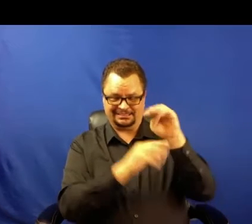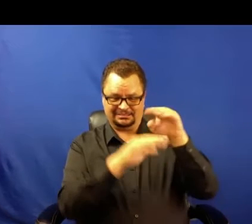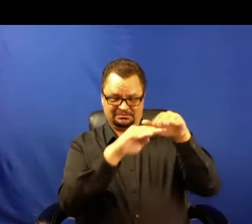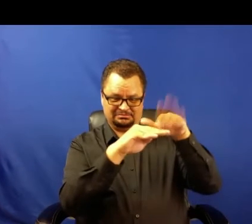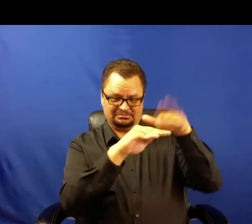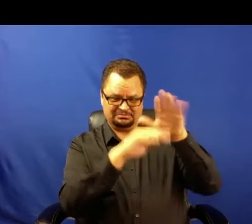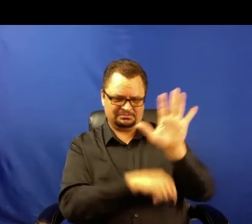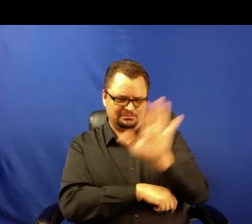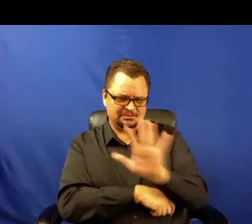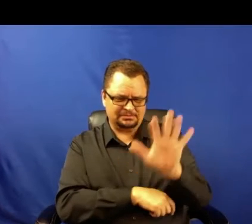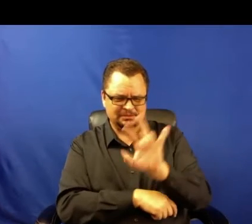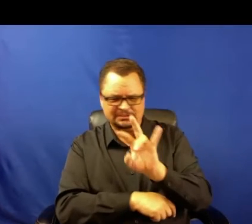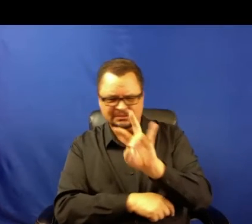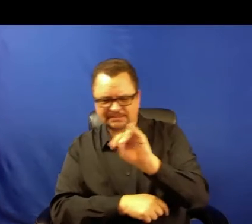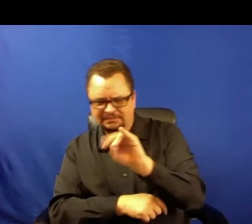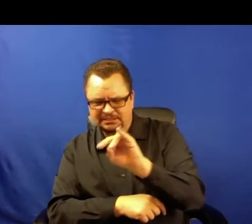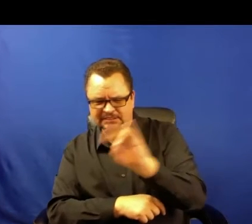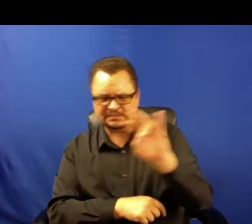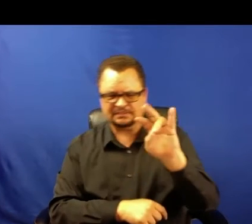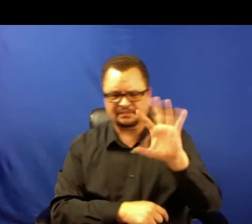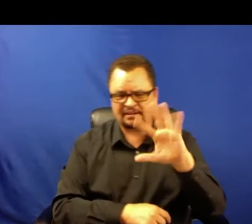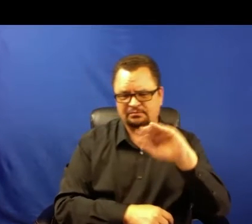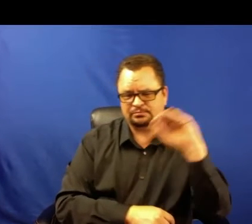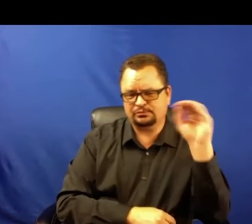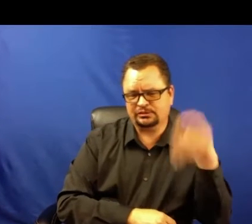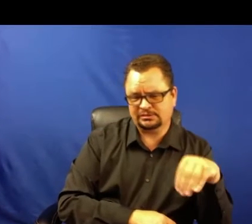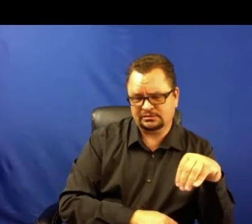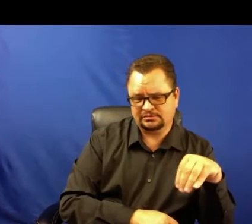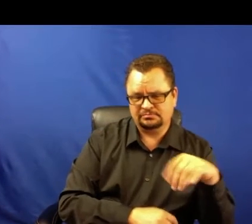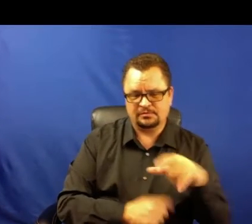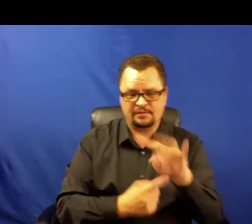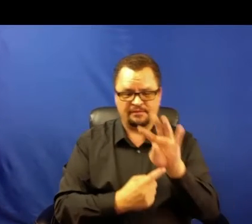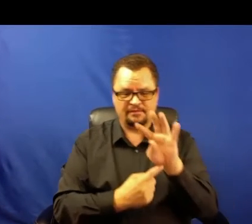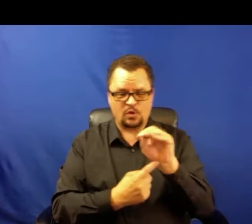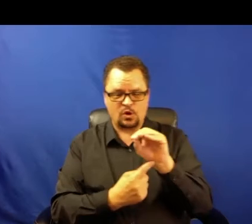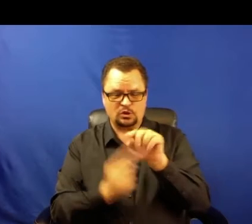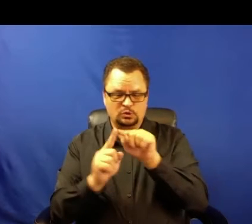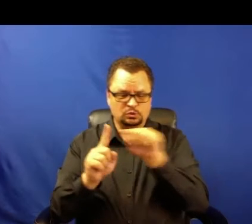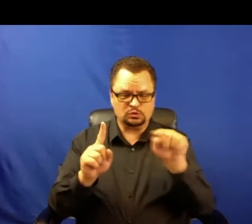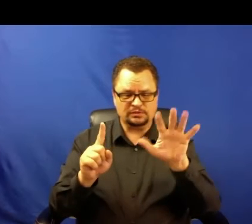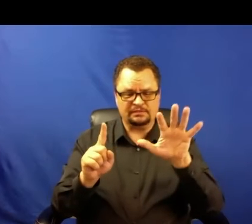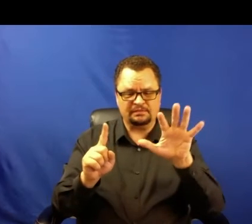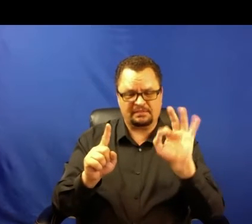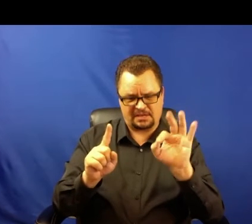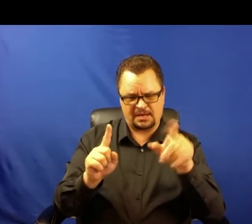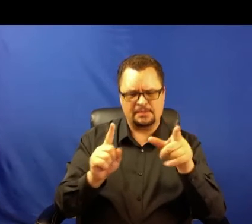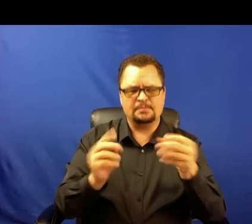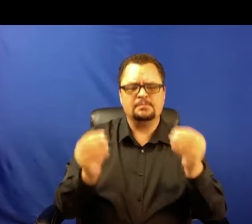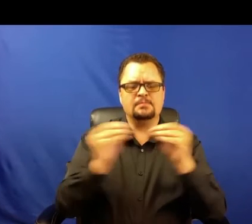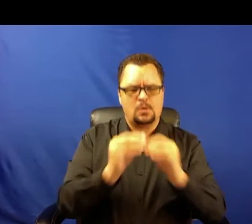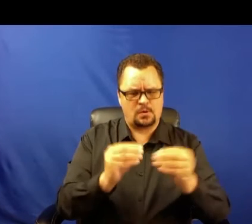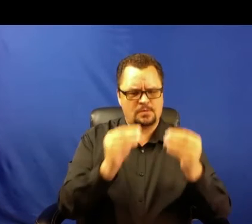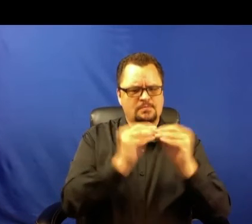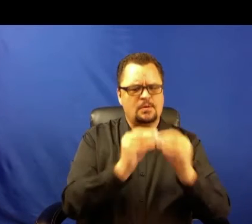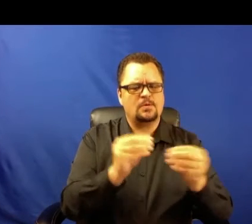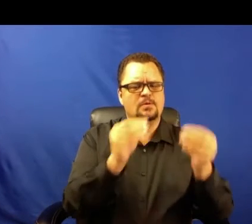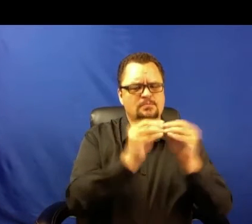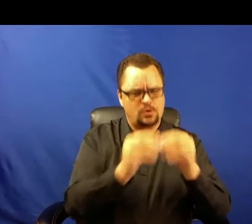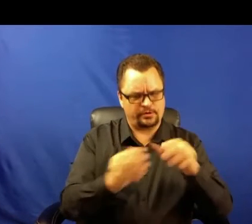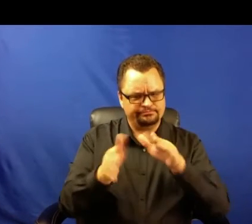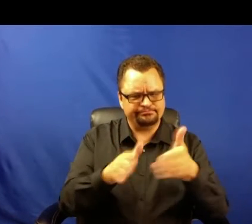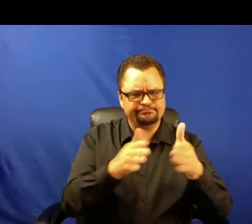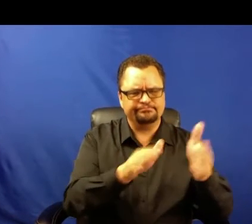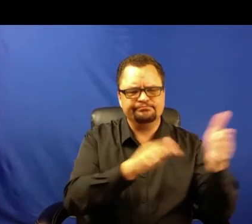is starting to take more and more share of the demographics of deaths. And this is only El Paso County residents. Next